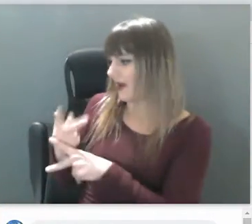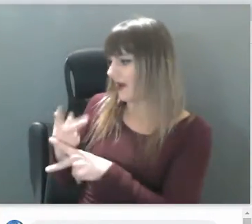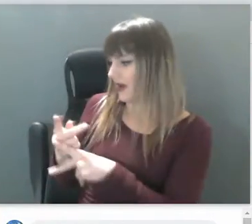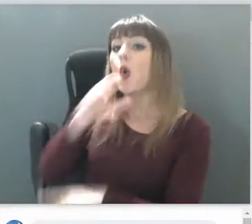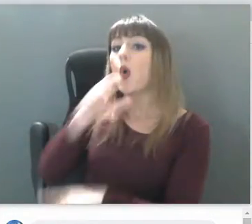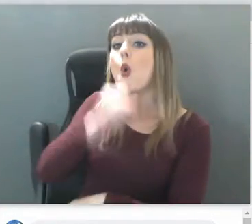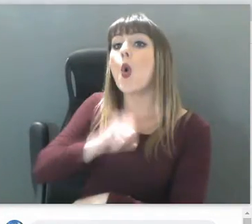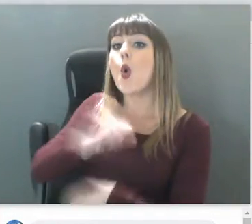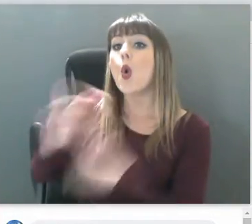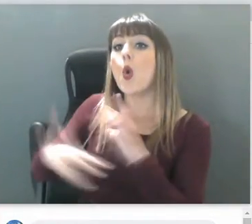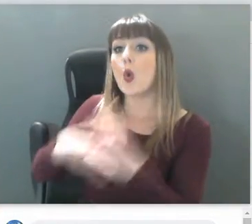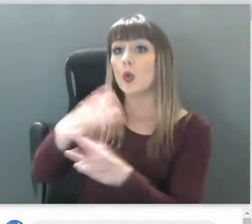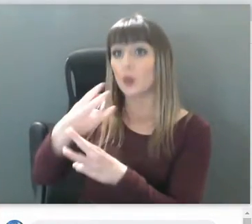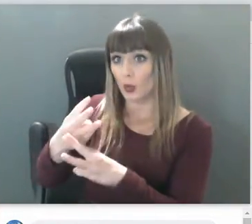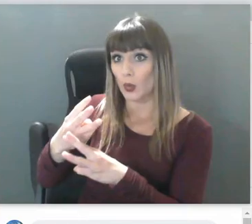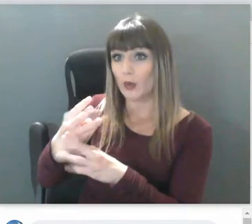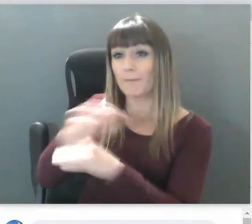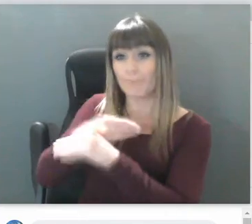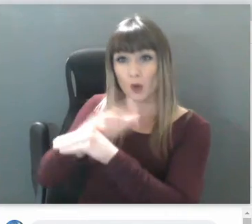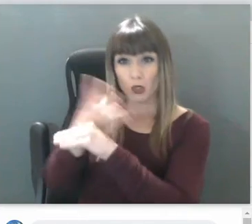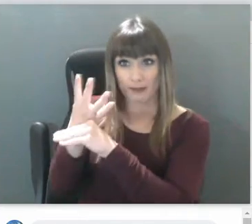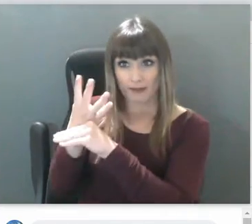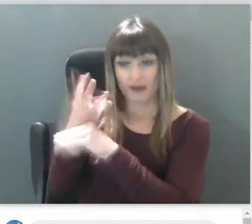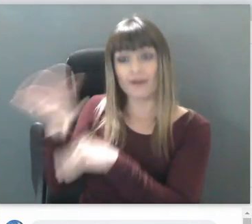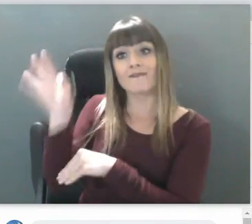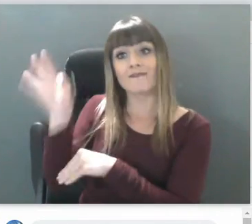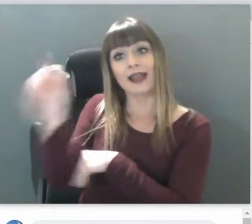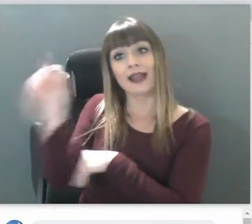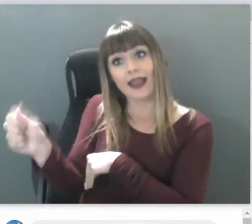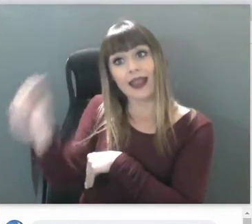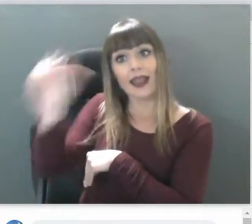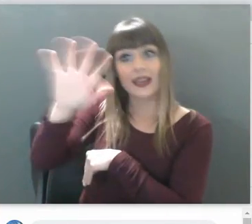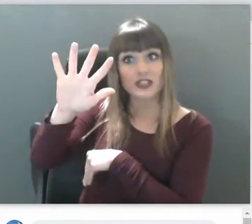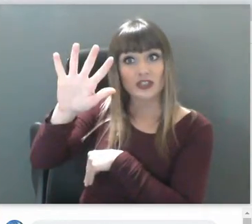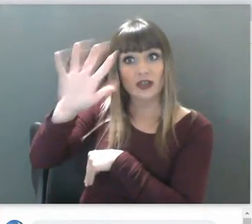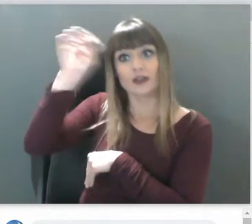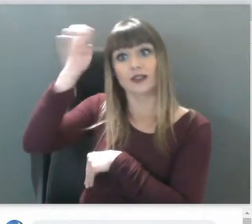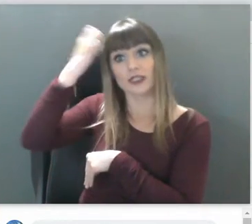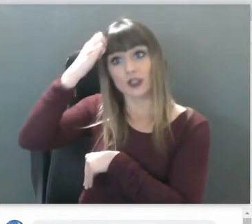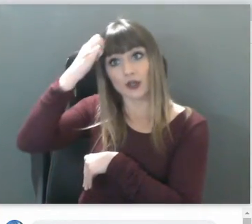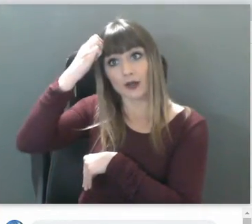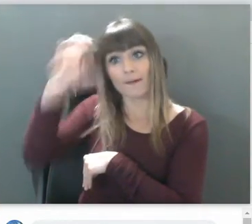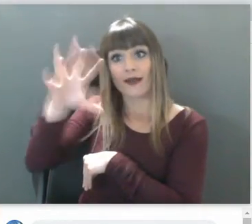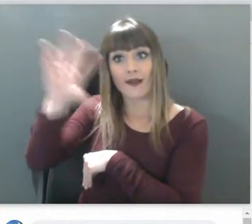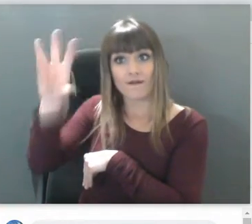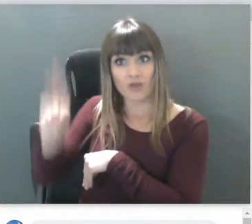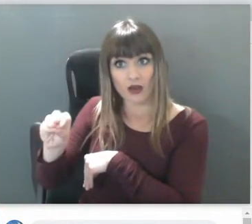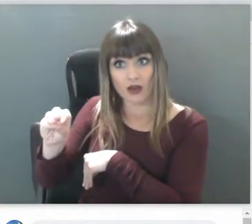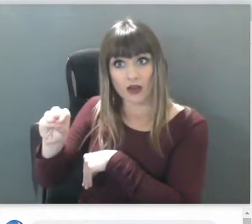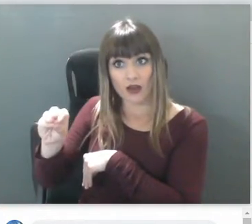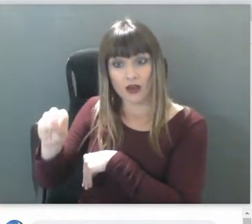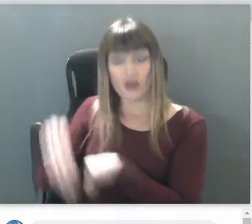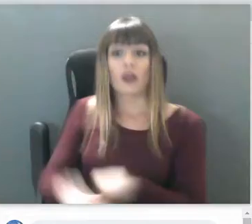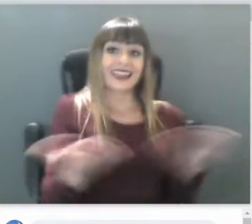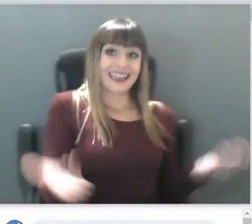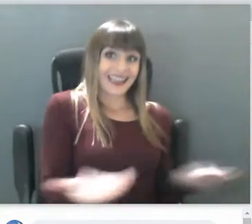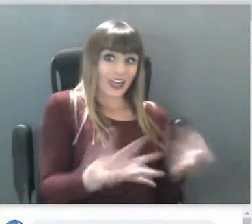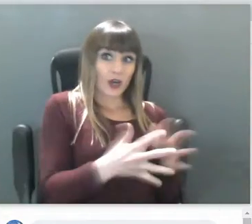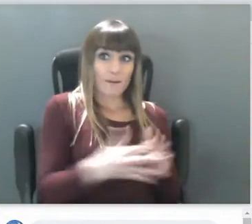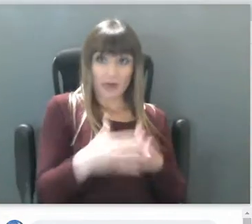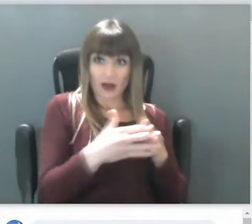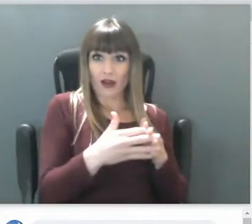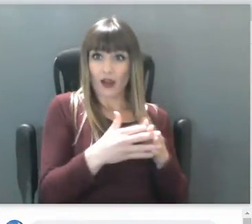Asia, Europe, and Africa. And then in the Americas are the New World porcupines. And what's the difference between those two? Sure. So